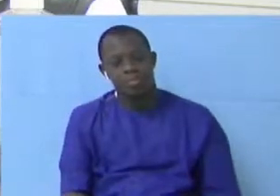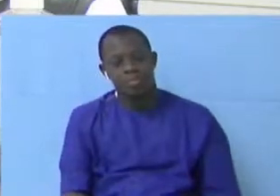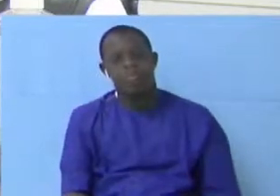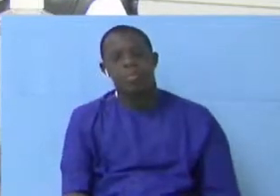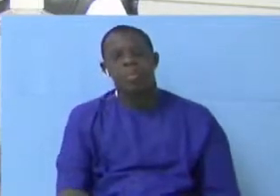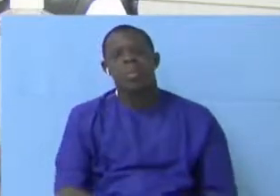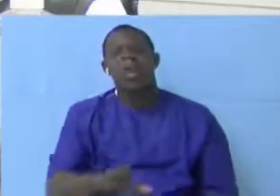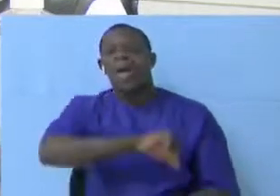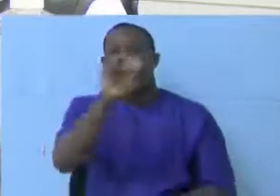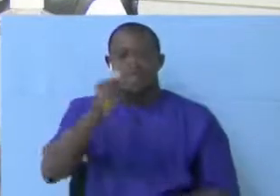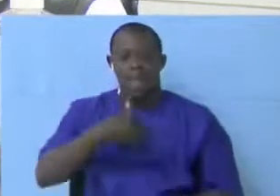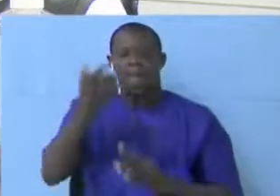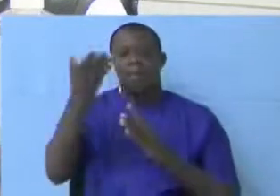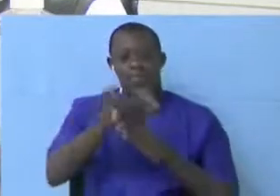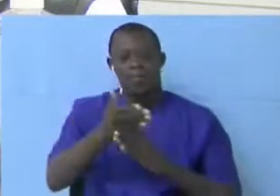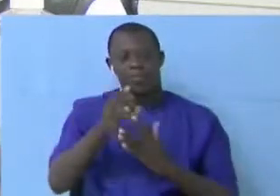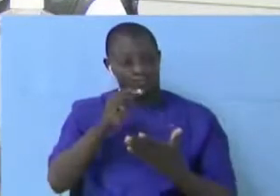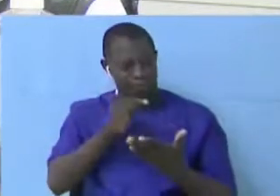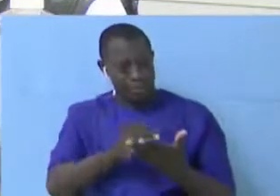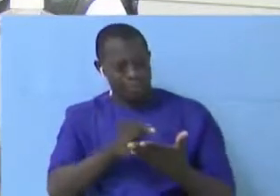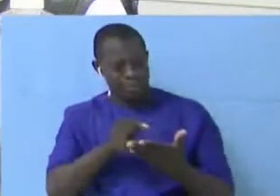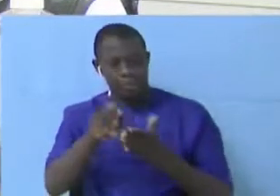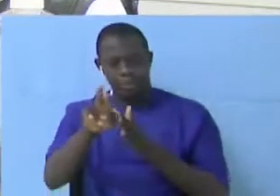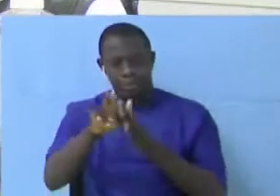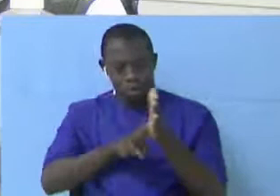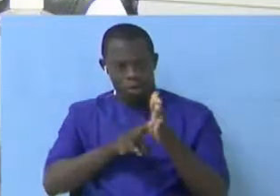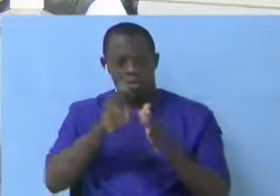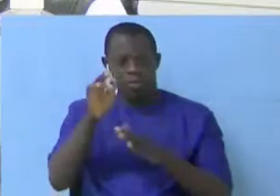And I believe the entry